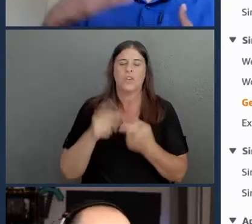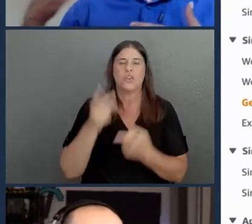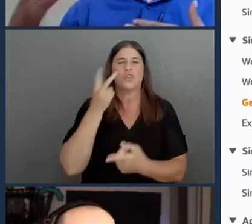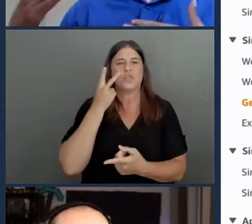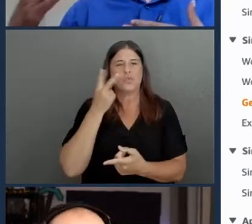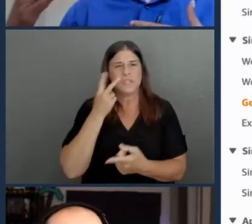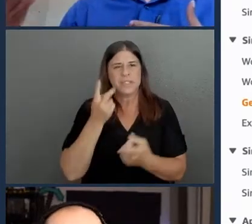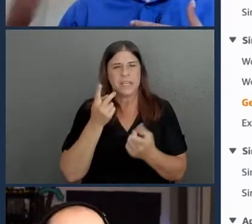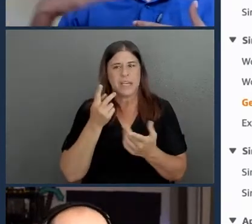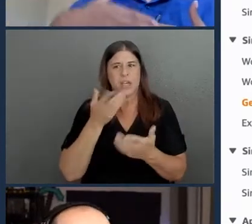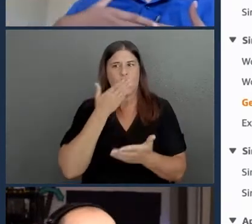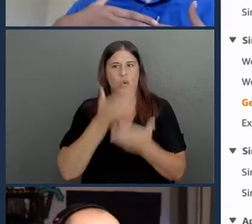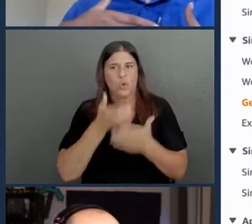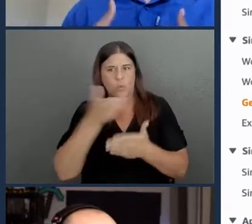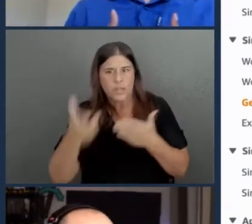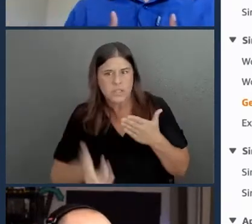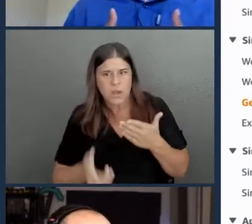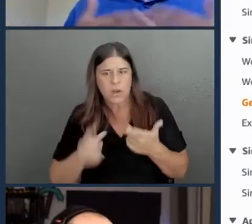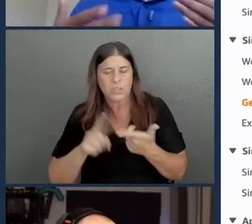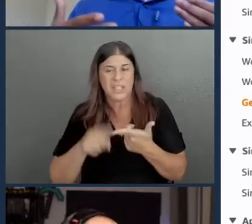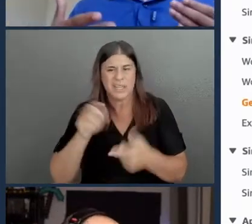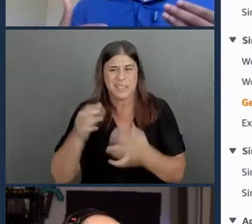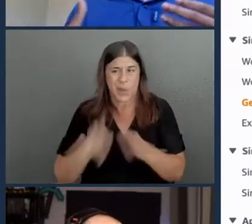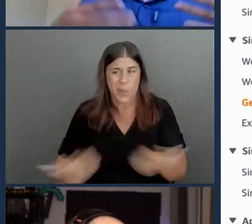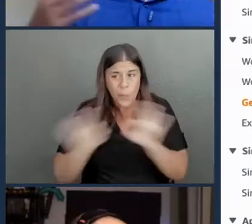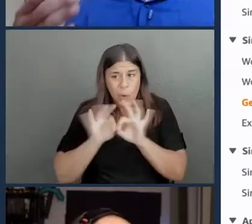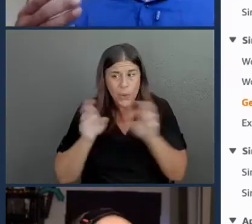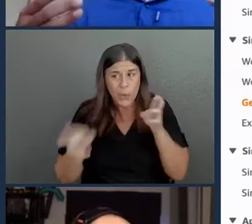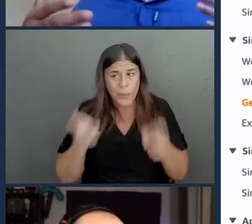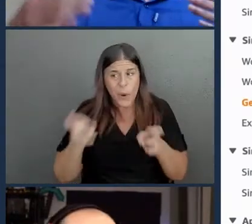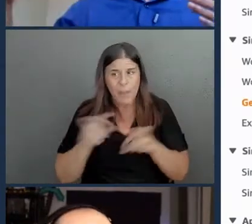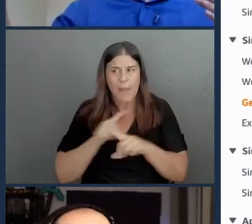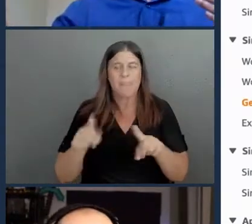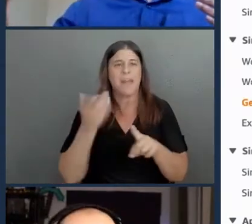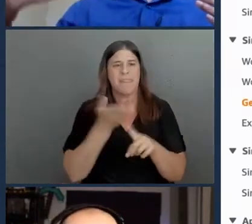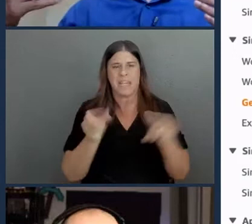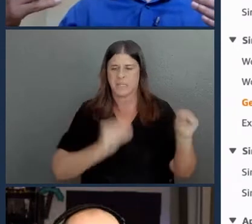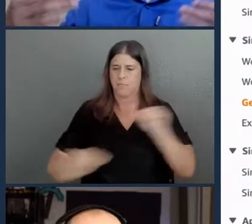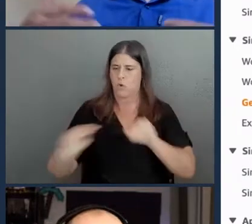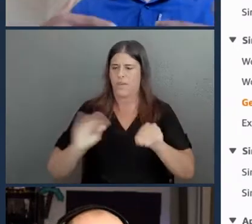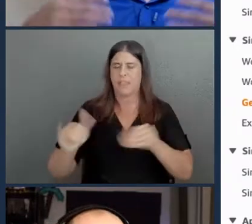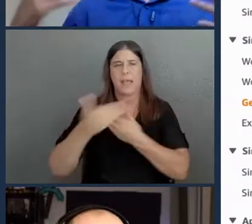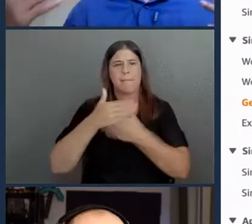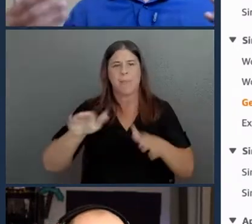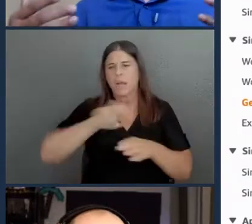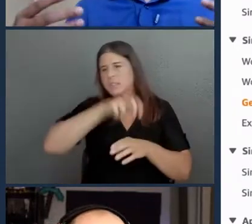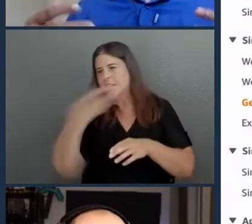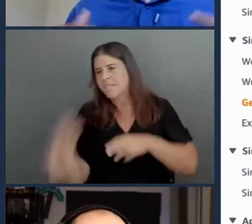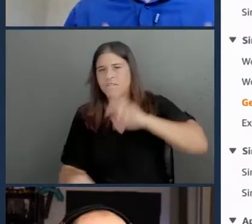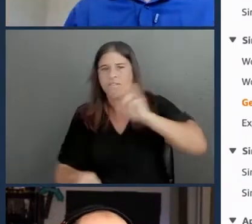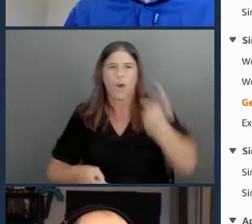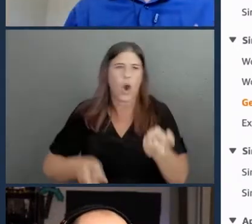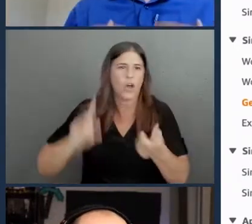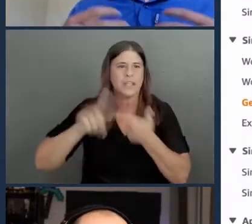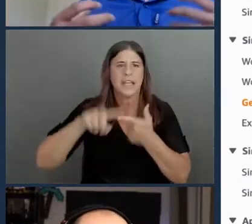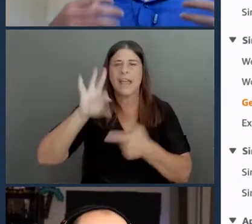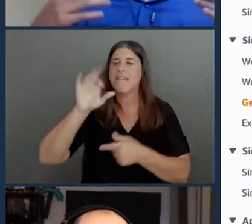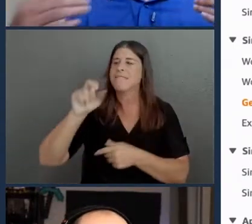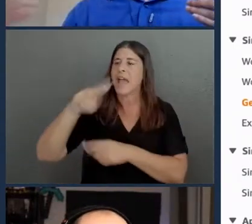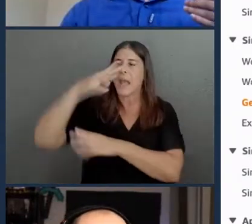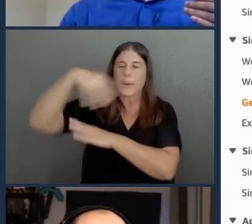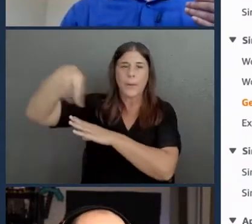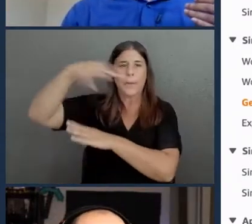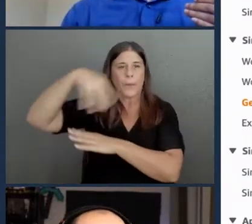and if the effort is worth the reward. Moving parts that are simple enough, like boxes falling, fan moving around,